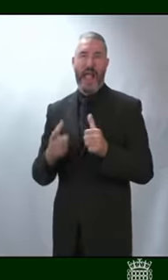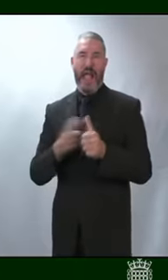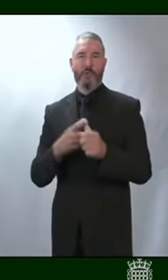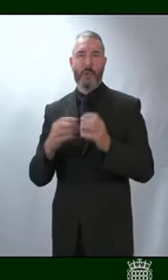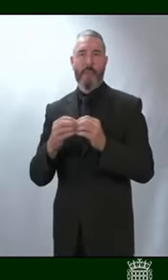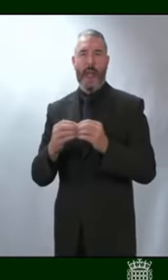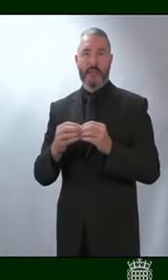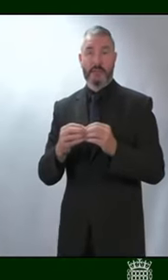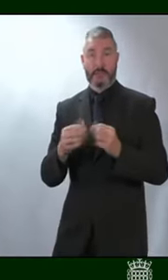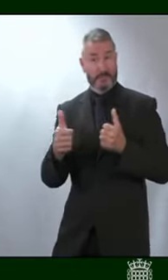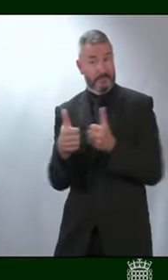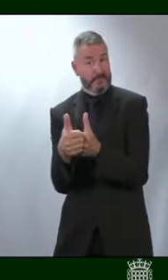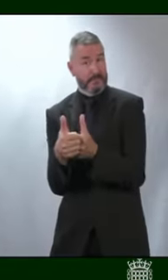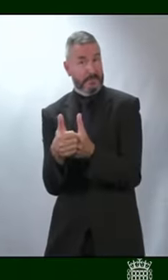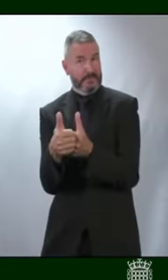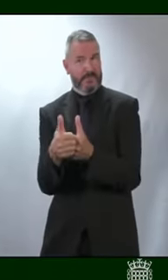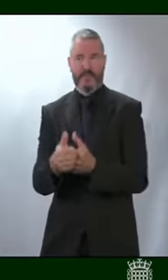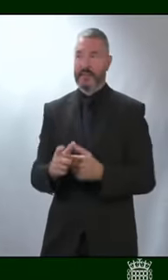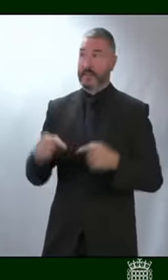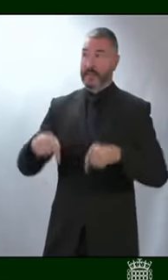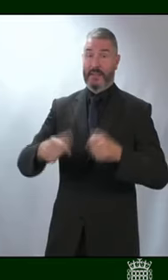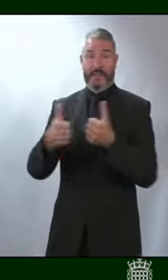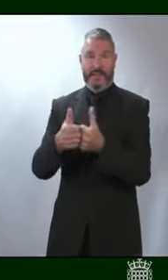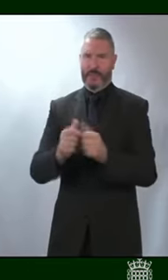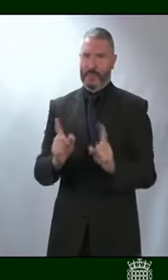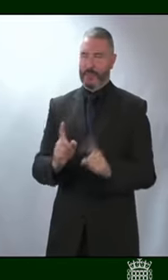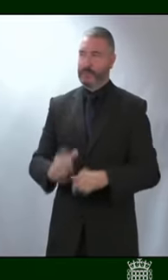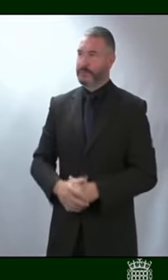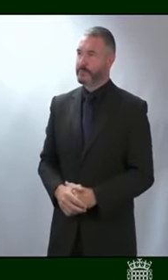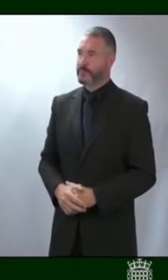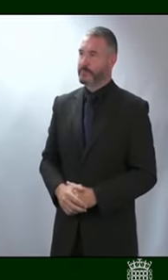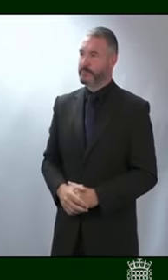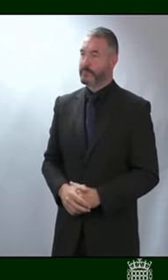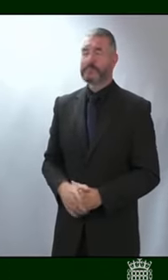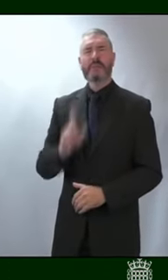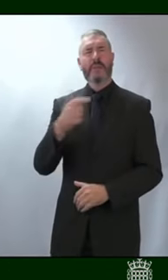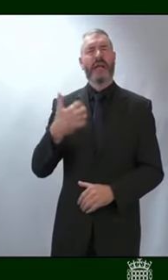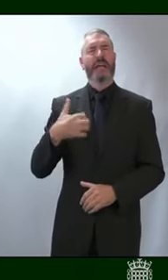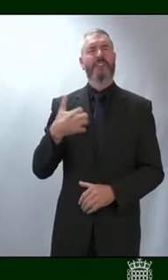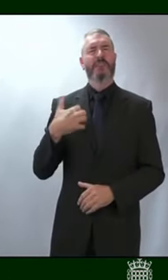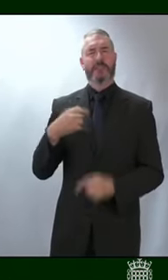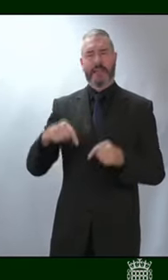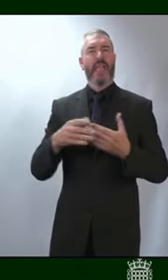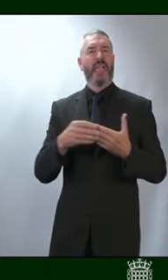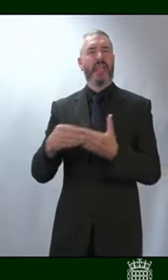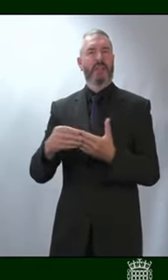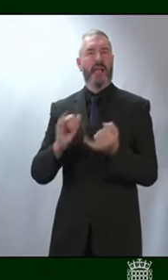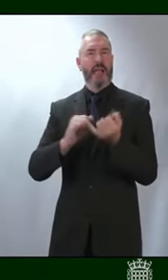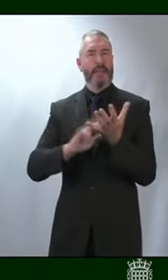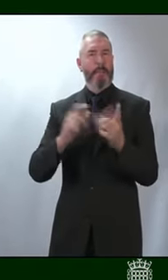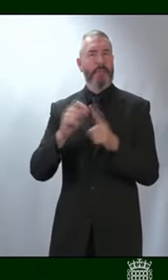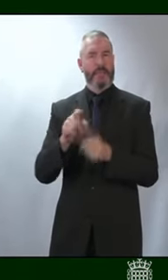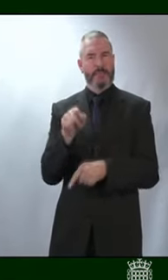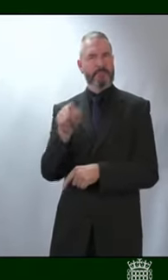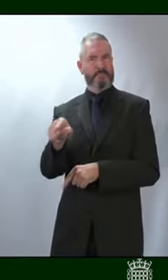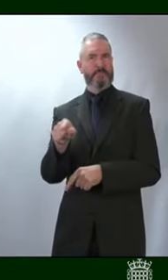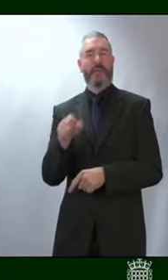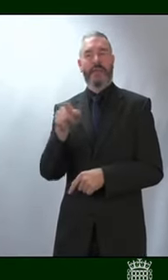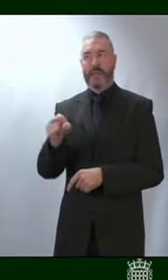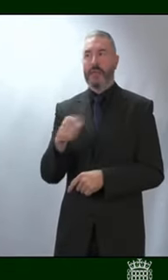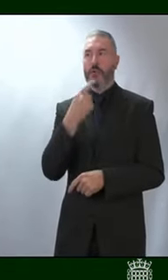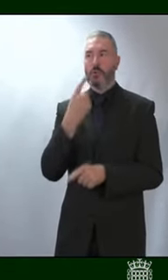possibly, Mr. Speaker, not in present company. Mr. Speaker, it's interesting that the leader of the Scottish National Party went on jobs,